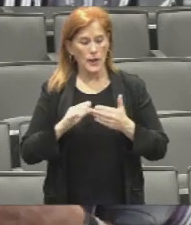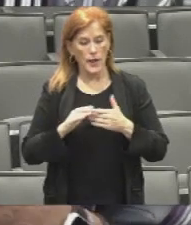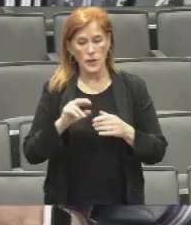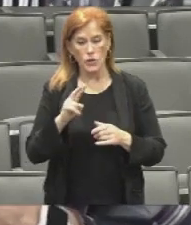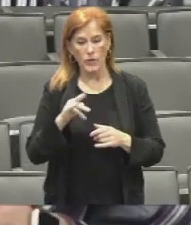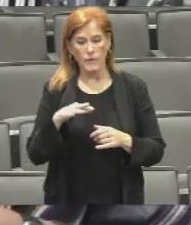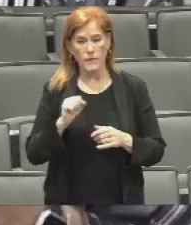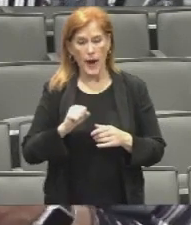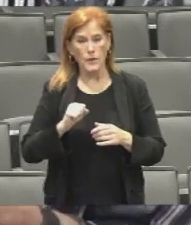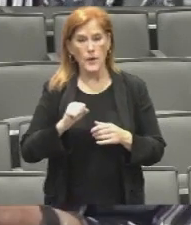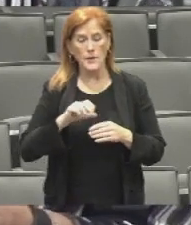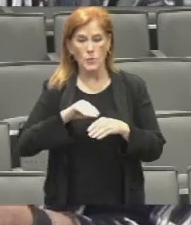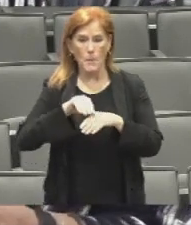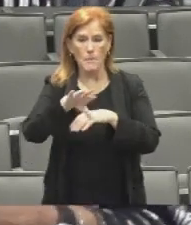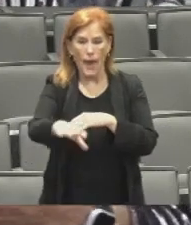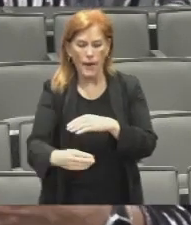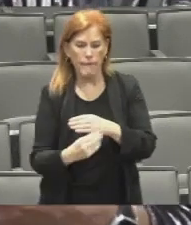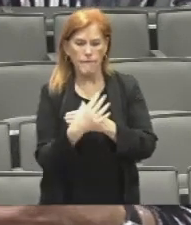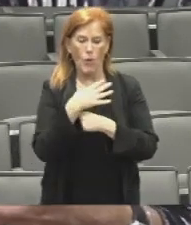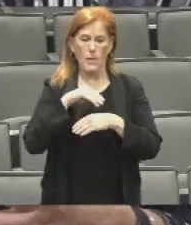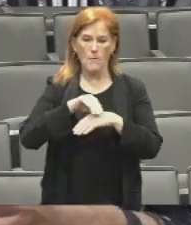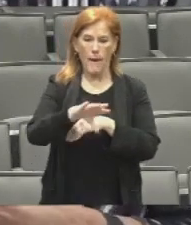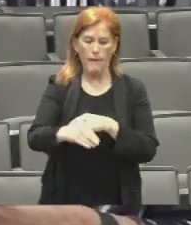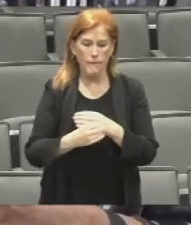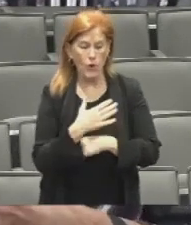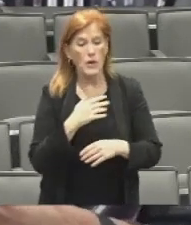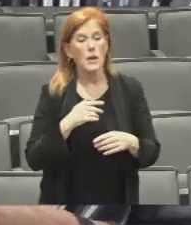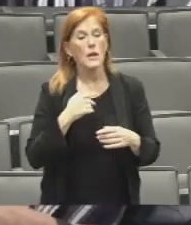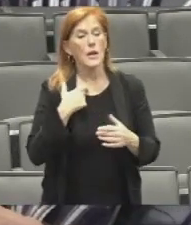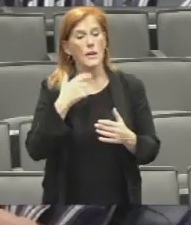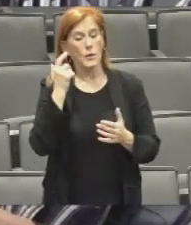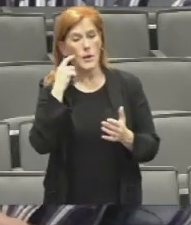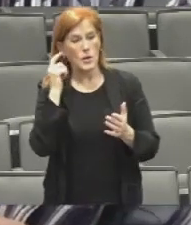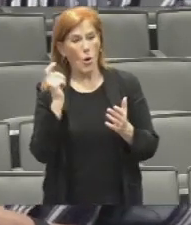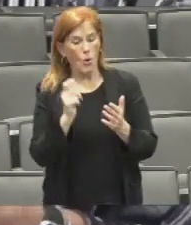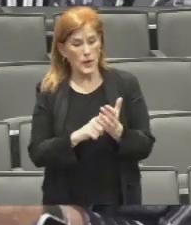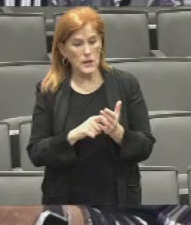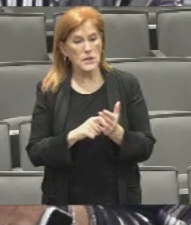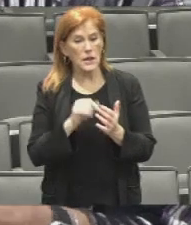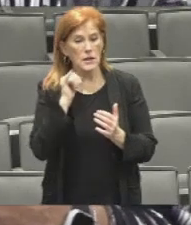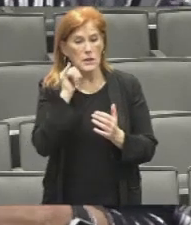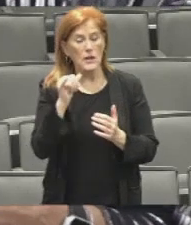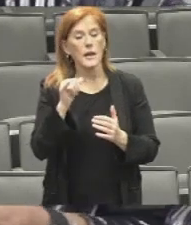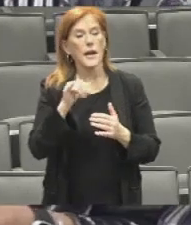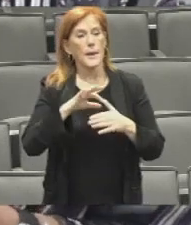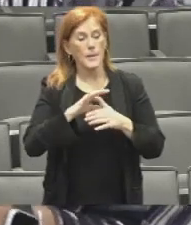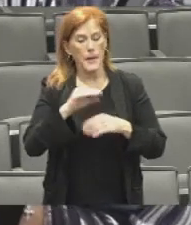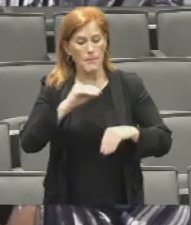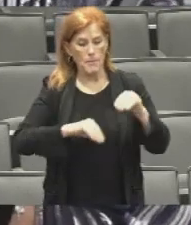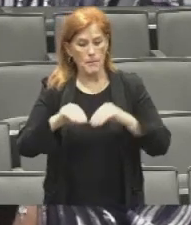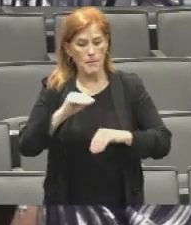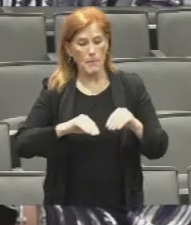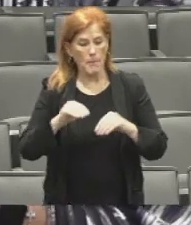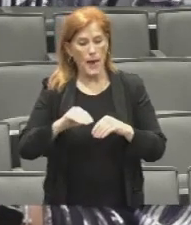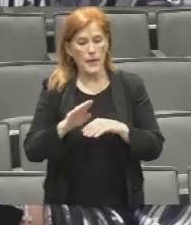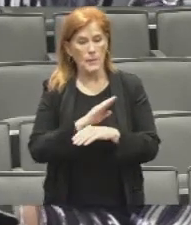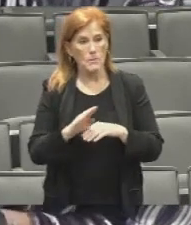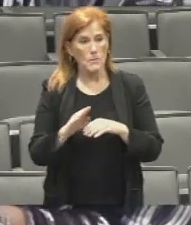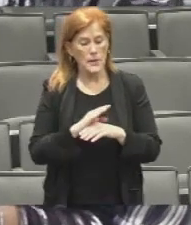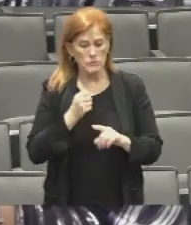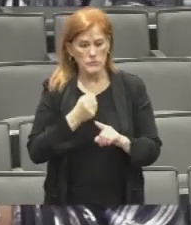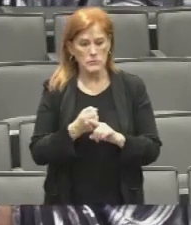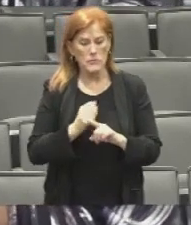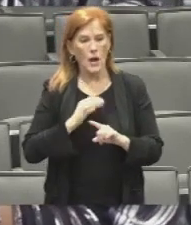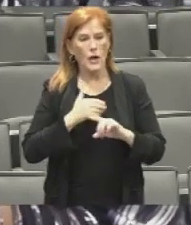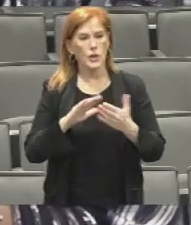went back and forth. And then we saw outbreaks in the packing industries also in our community. If you